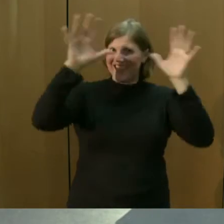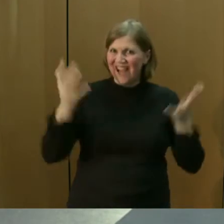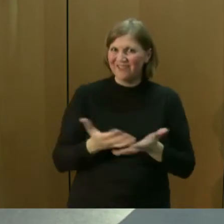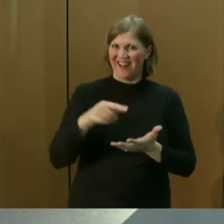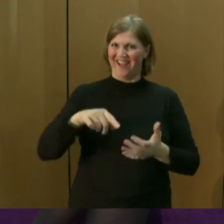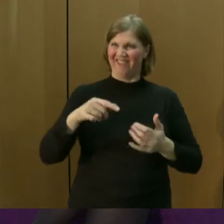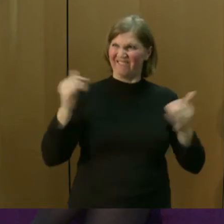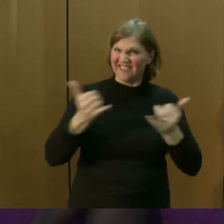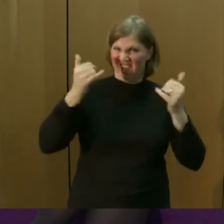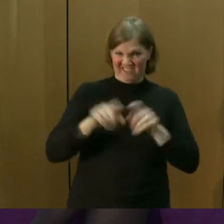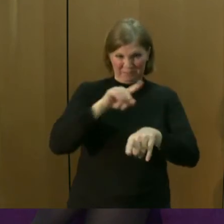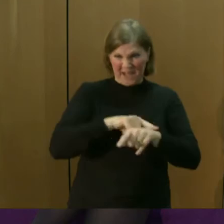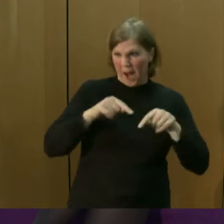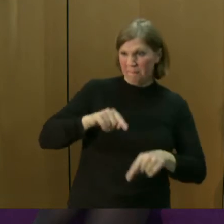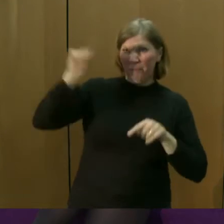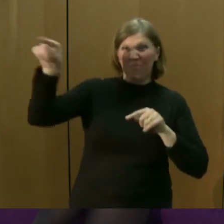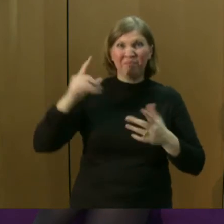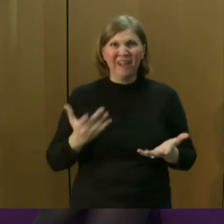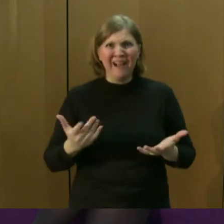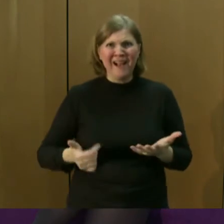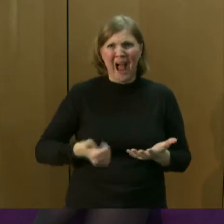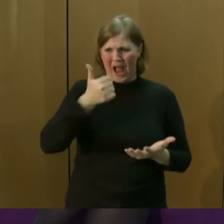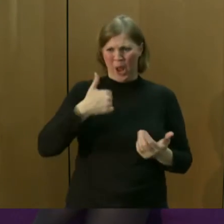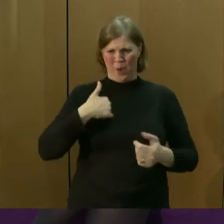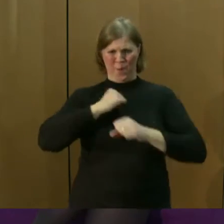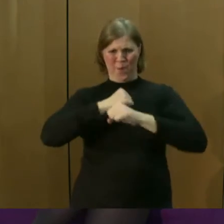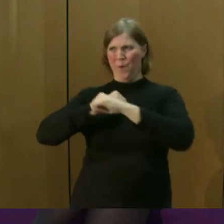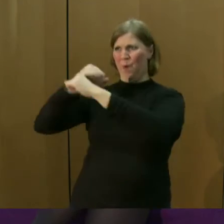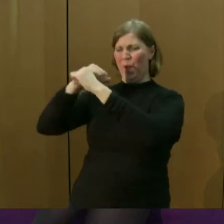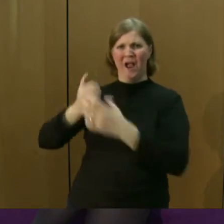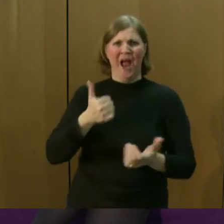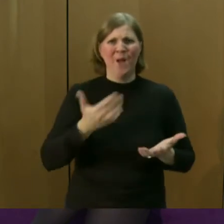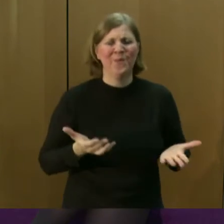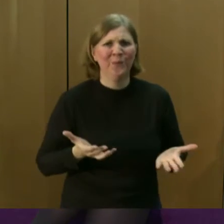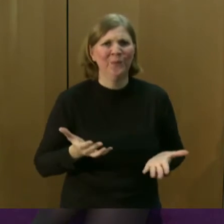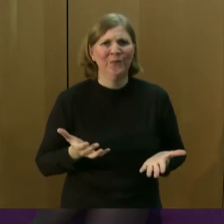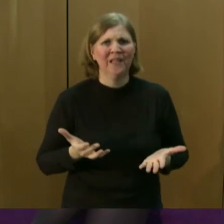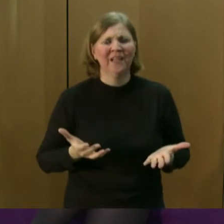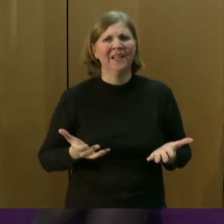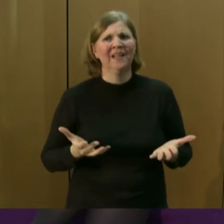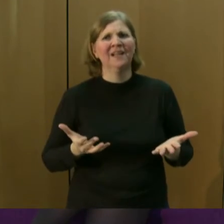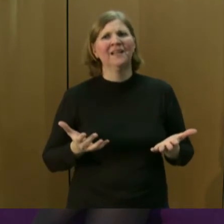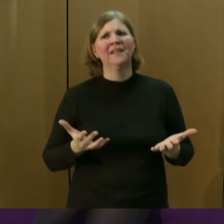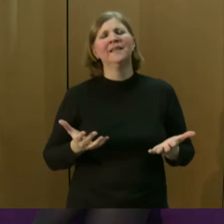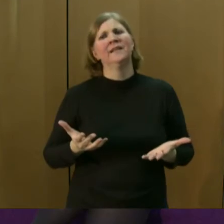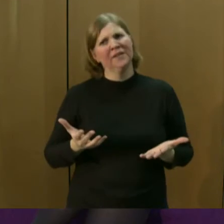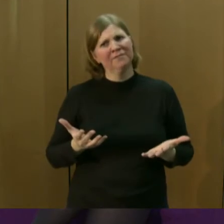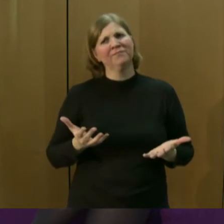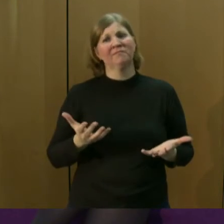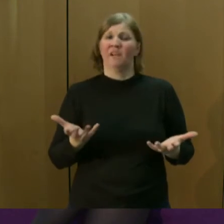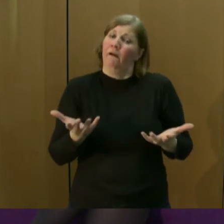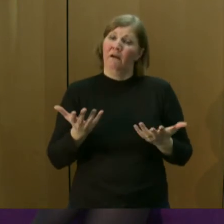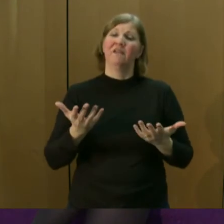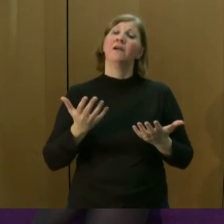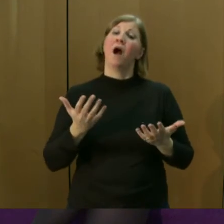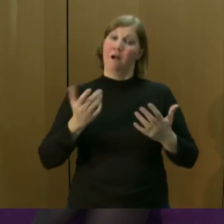If you think the last week is when you're coming, don't not do any promotion until the last week. You know,